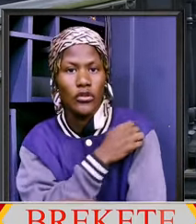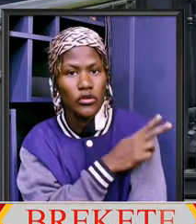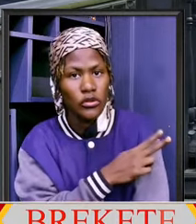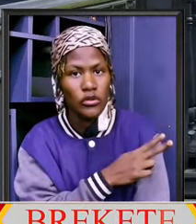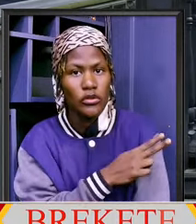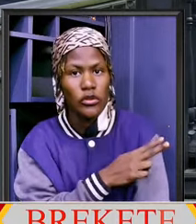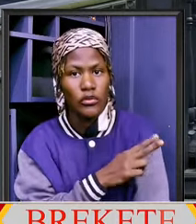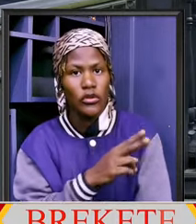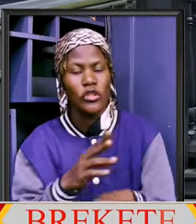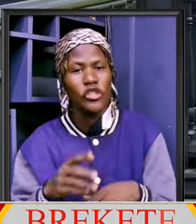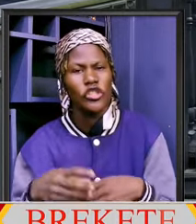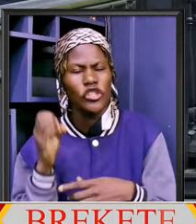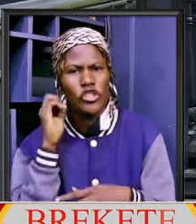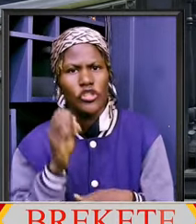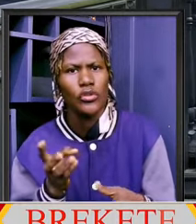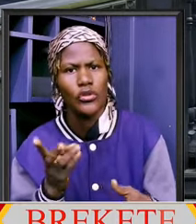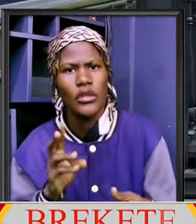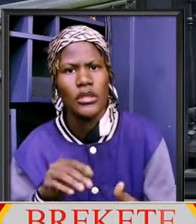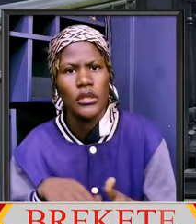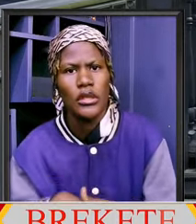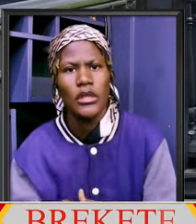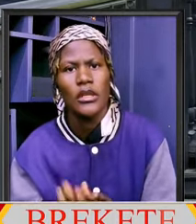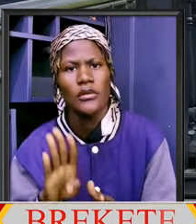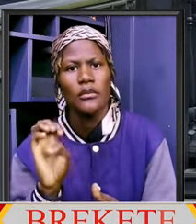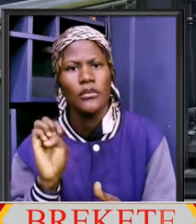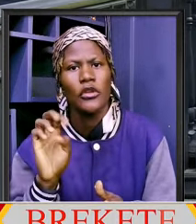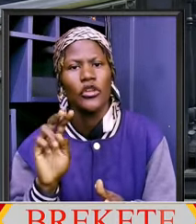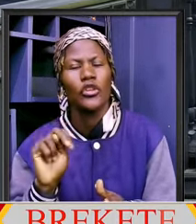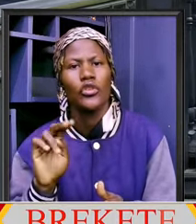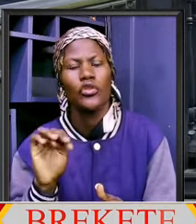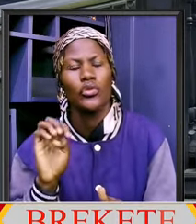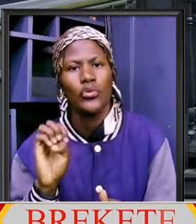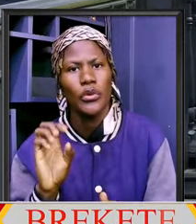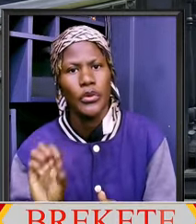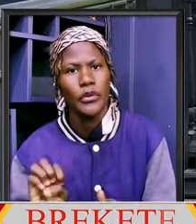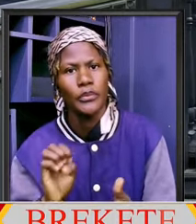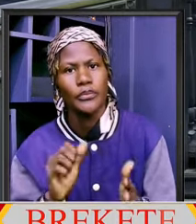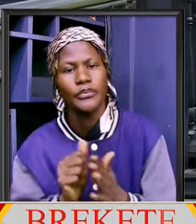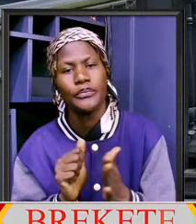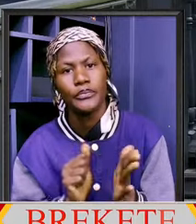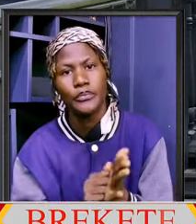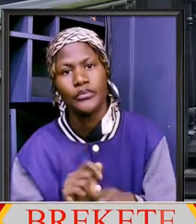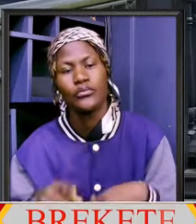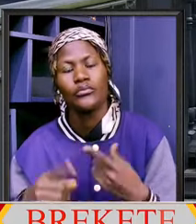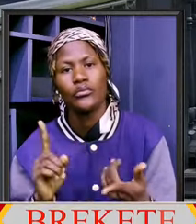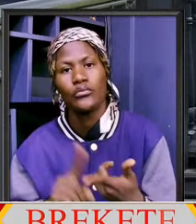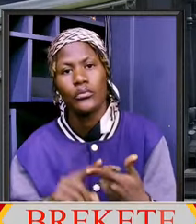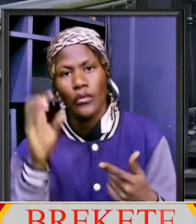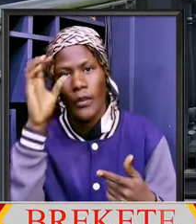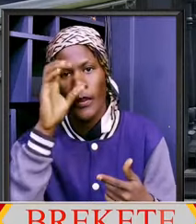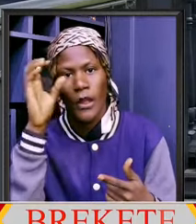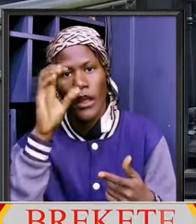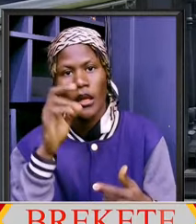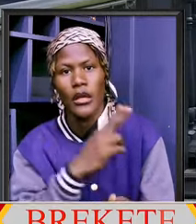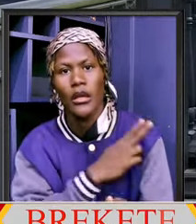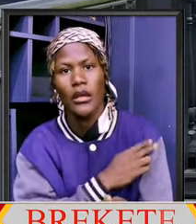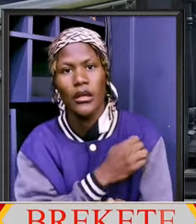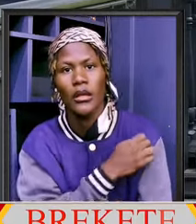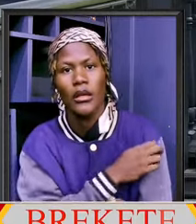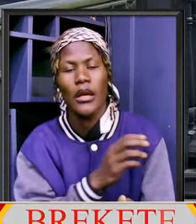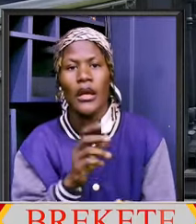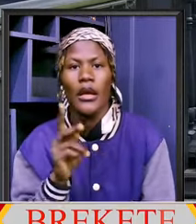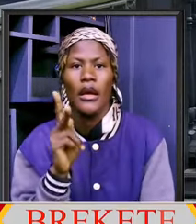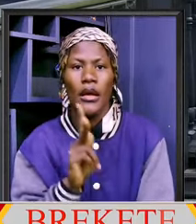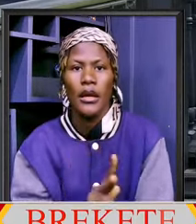Benue State, I have to go home, bring her back. We took her to Eye Medical Center, Kaduna. They refer us to National Shika. Eye